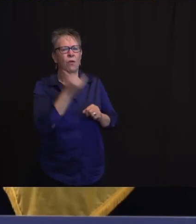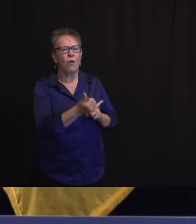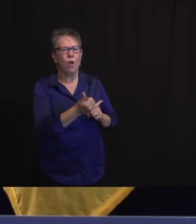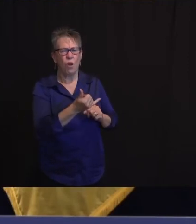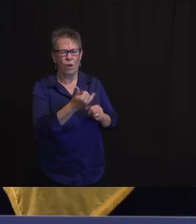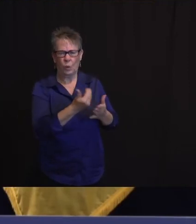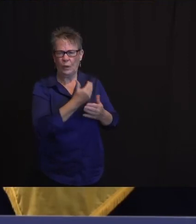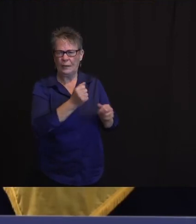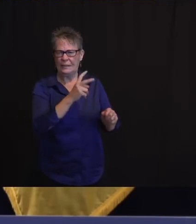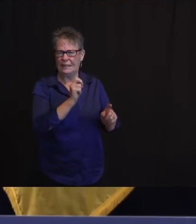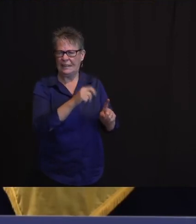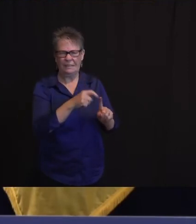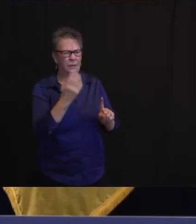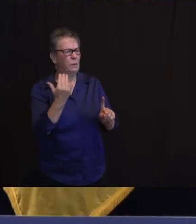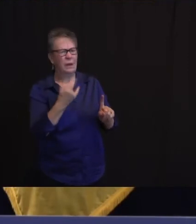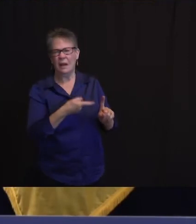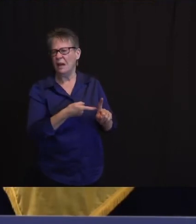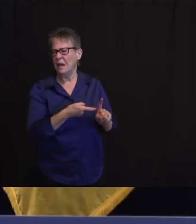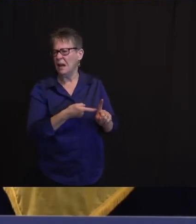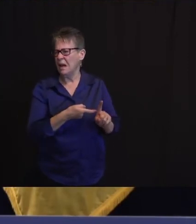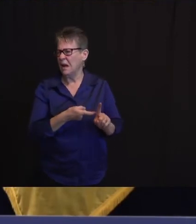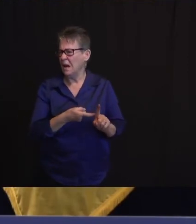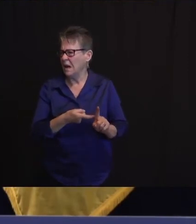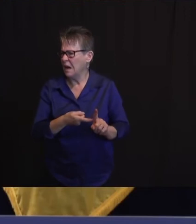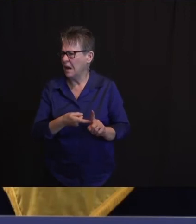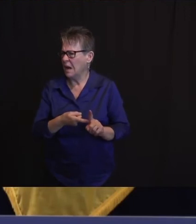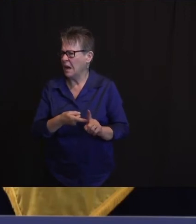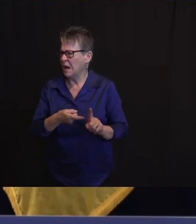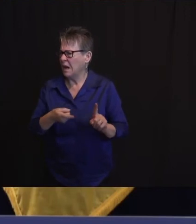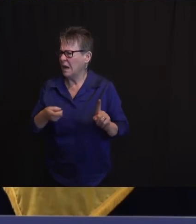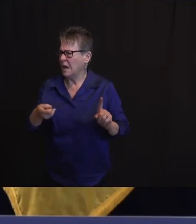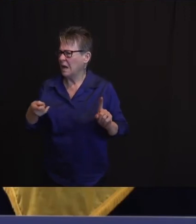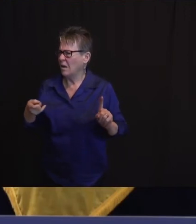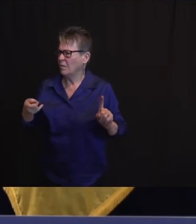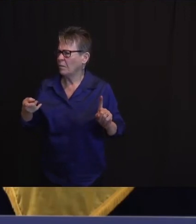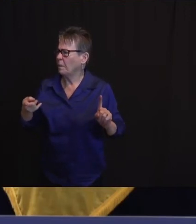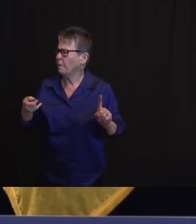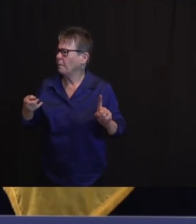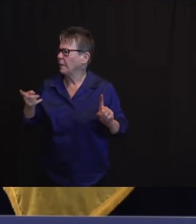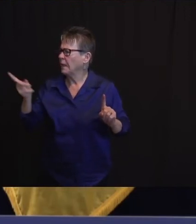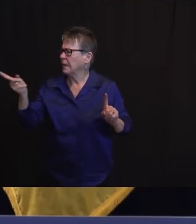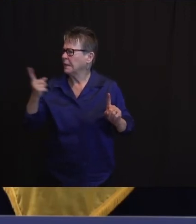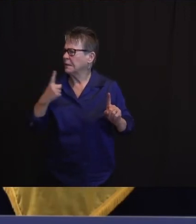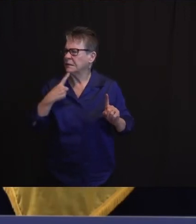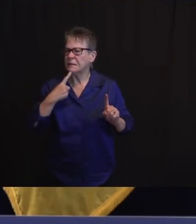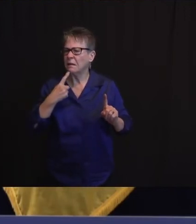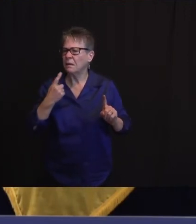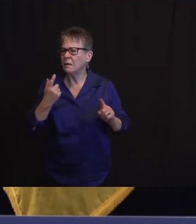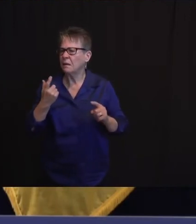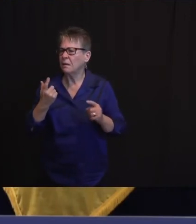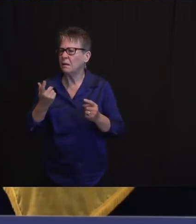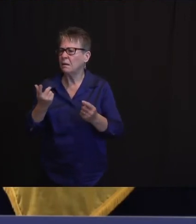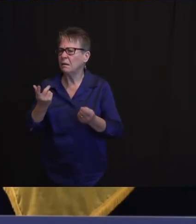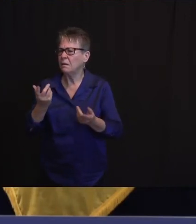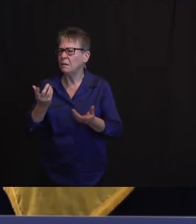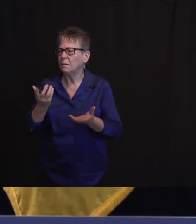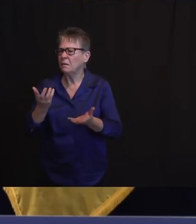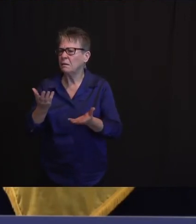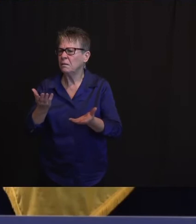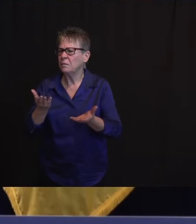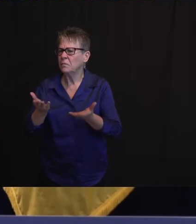guess? Potentially? Potentially. Yeah. But definitely for the general in November. But we're all in for